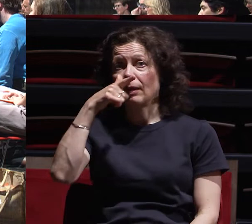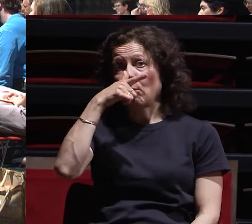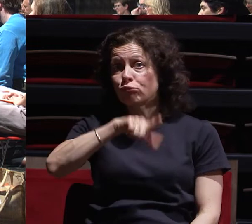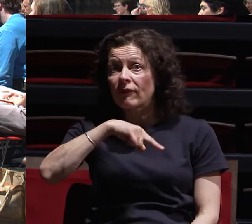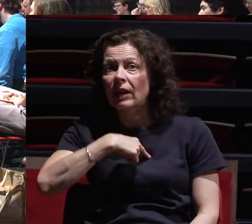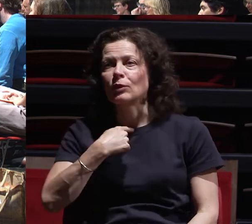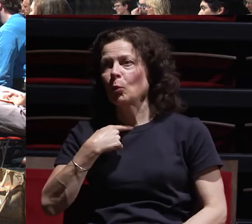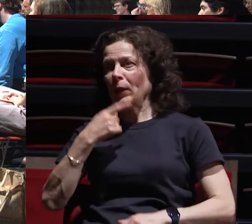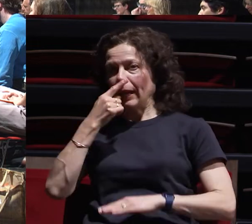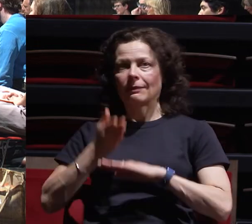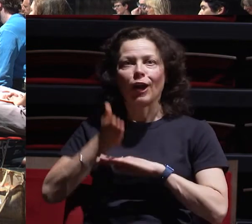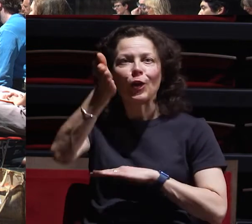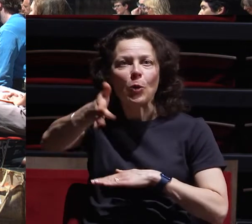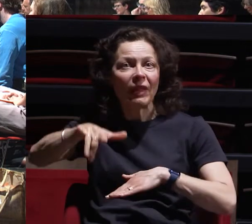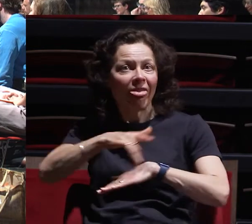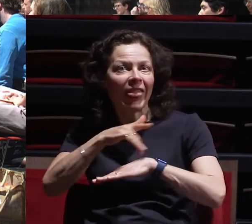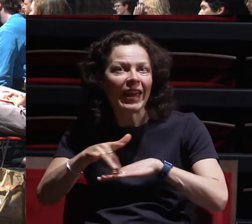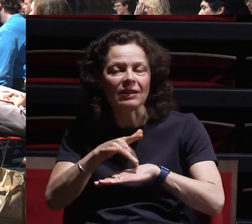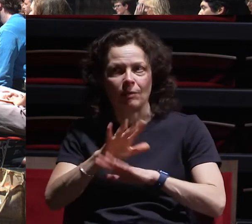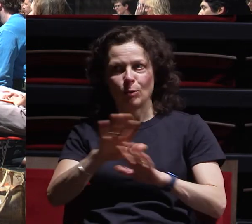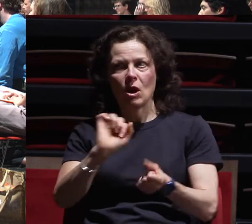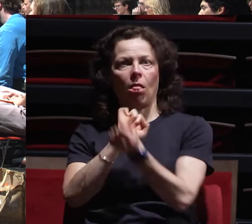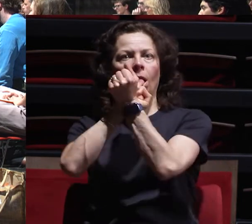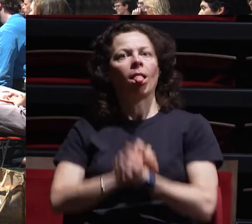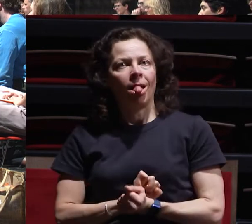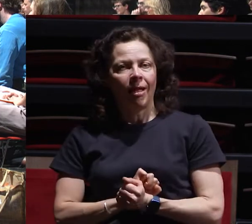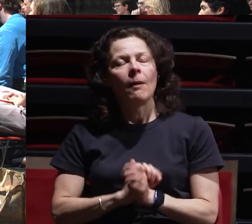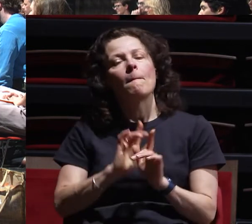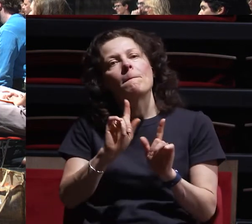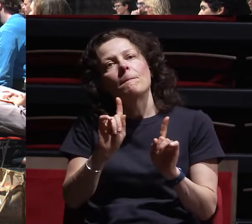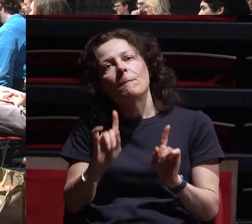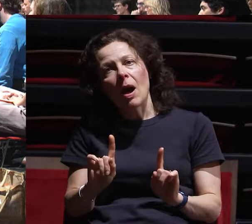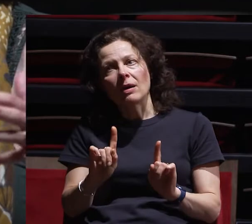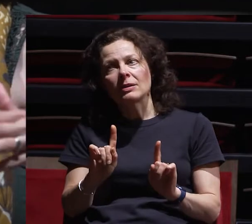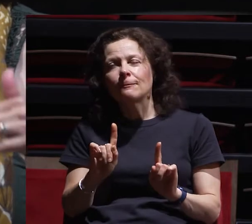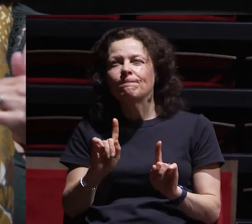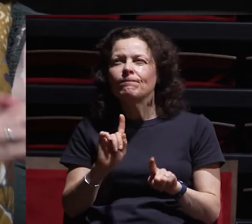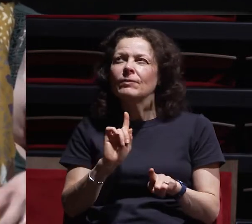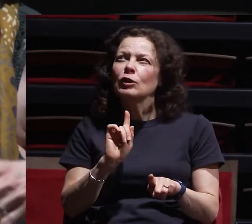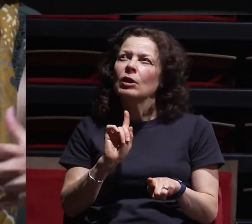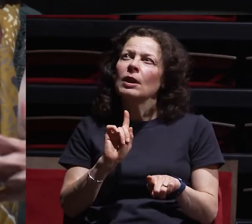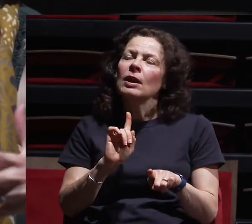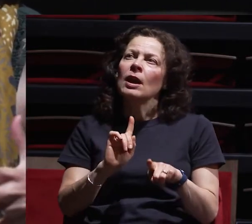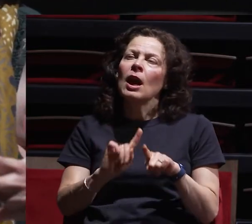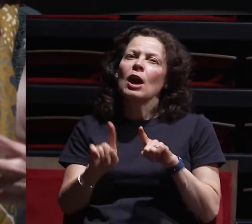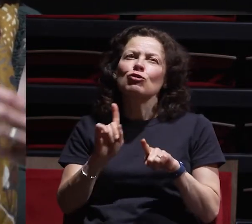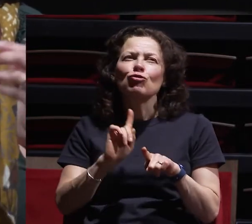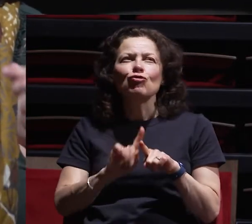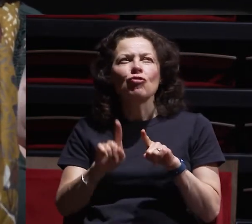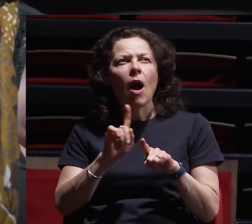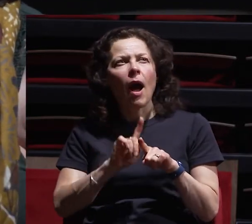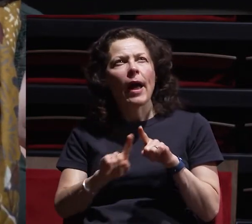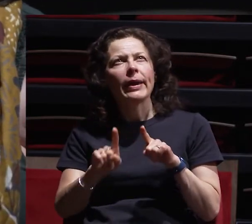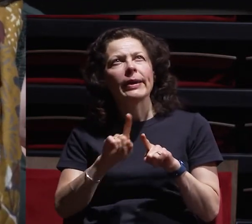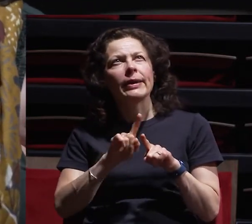because we're privileged and we're able to go to the theatre. But to sort of